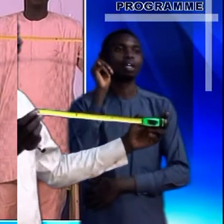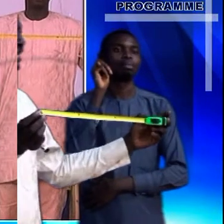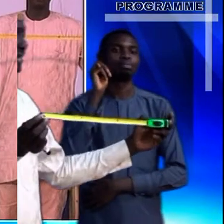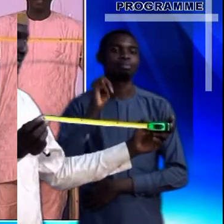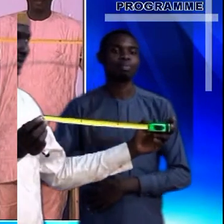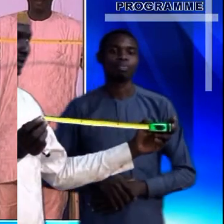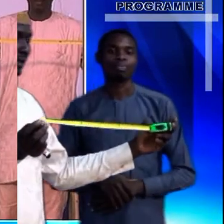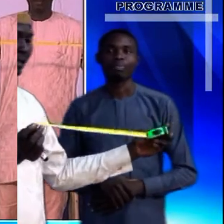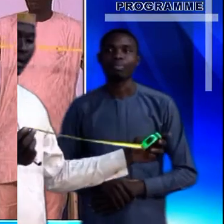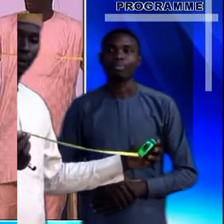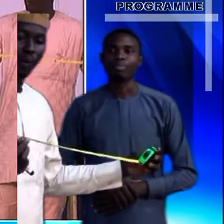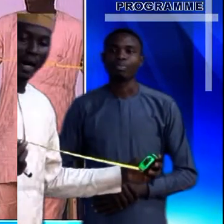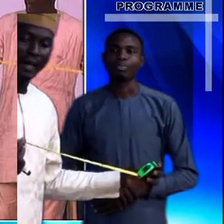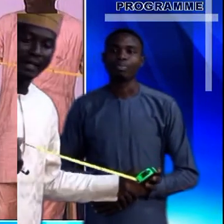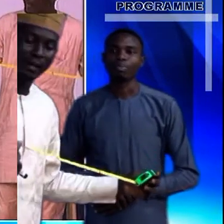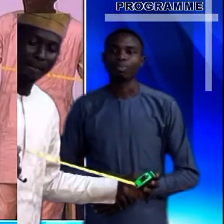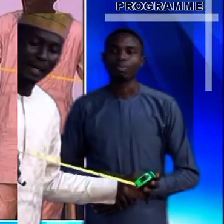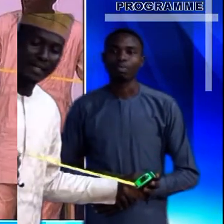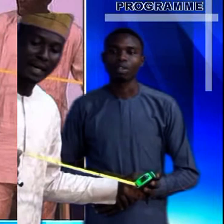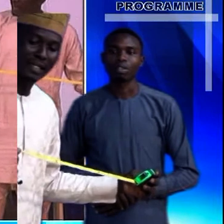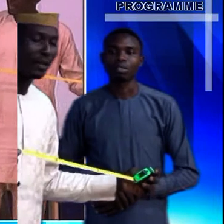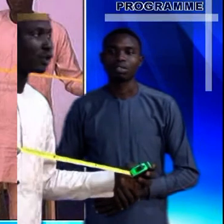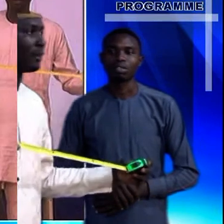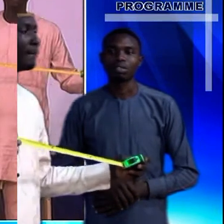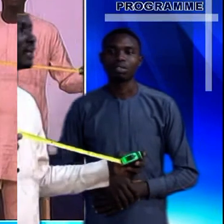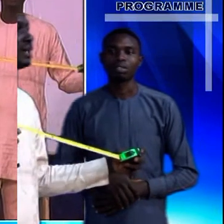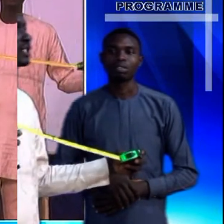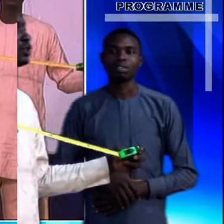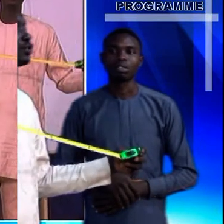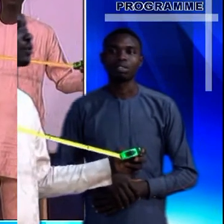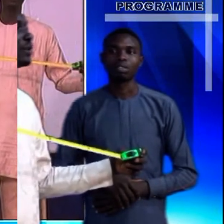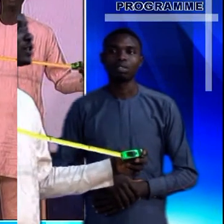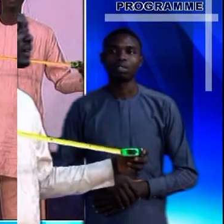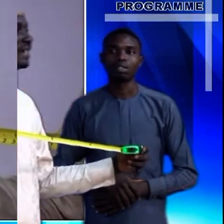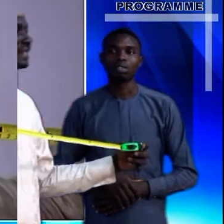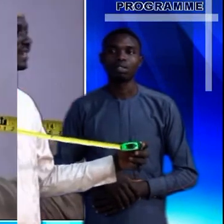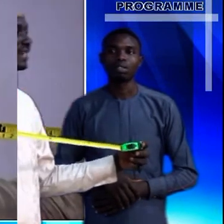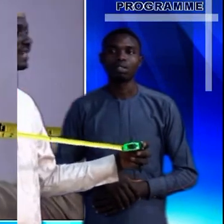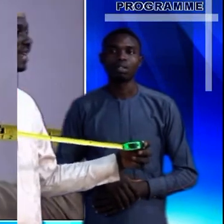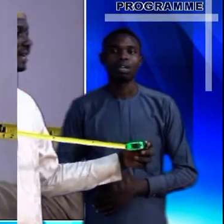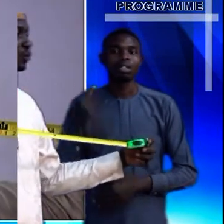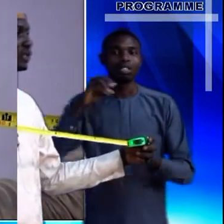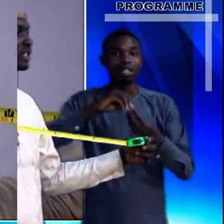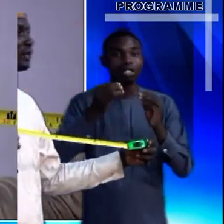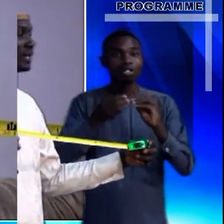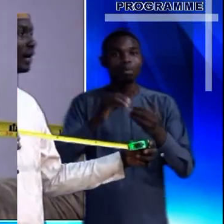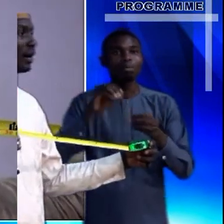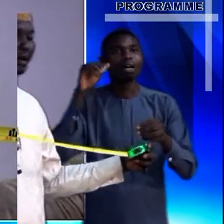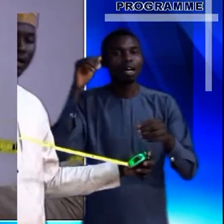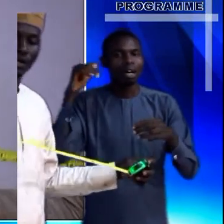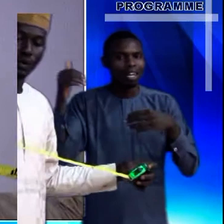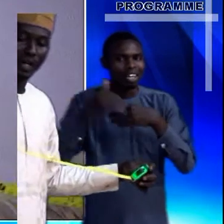imperial standard. While the numbers at the bottom is used for measuring a standard length, which is